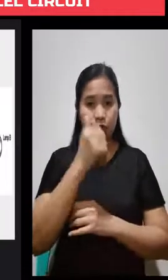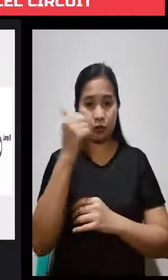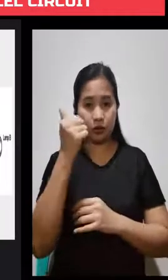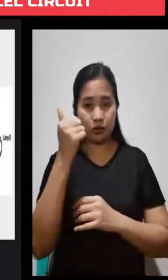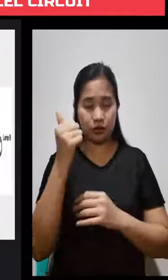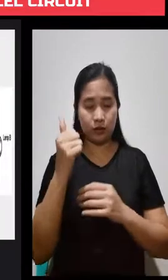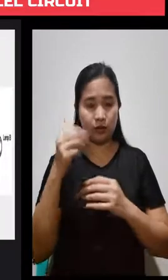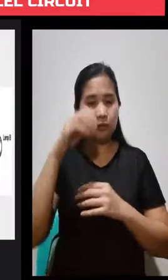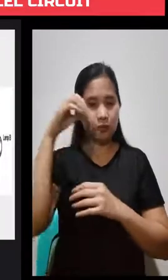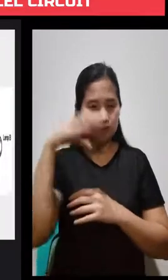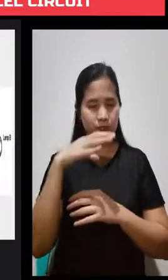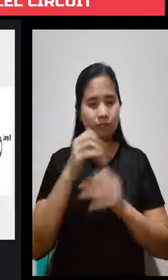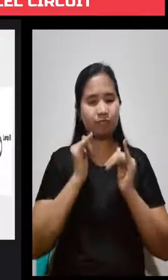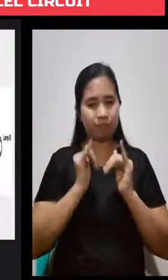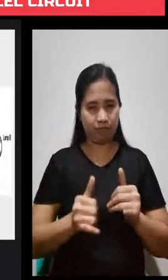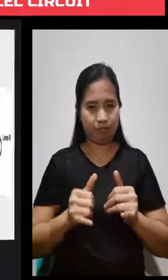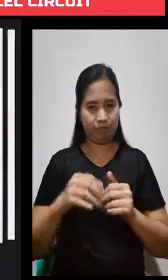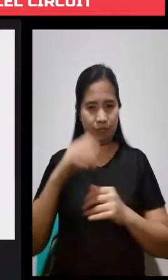stays light.